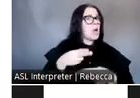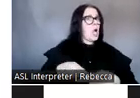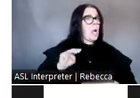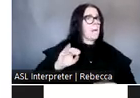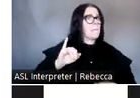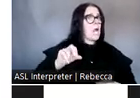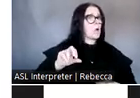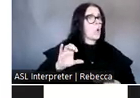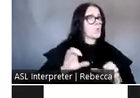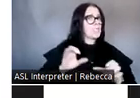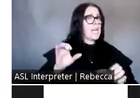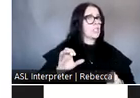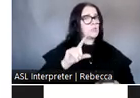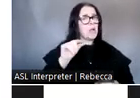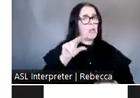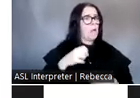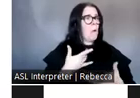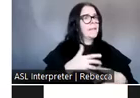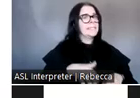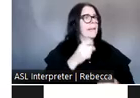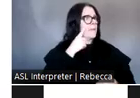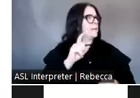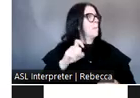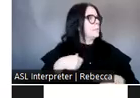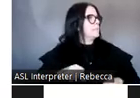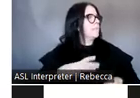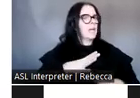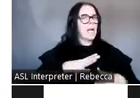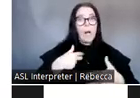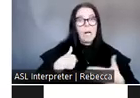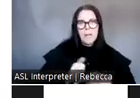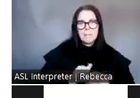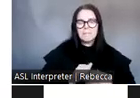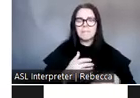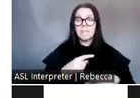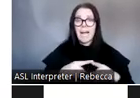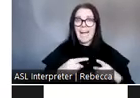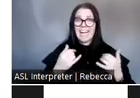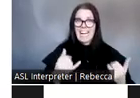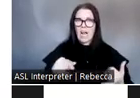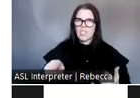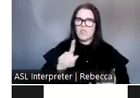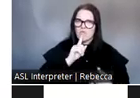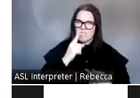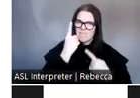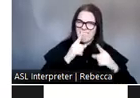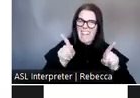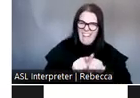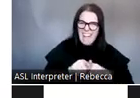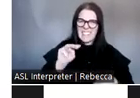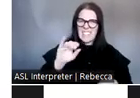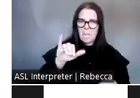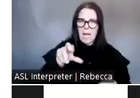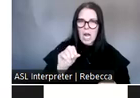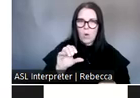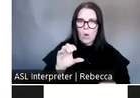but really it is. And it would be really hard to assess online only or through paper and pen if I can resuscitate